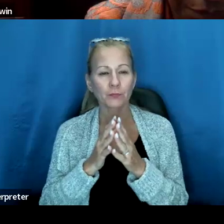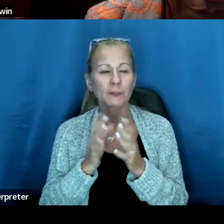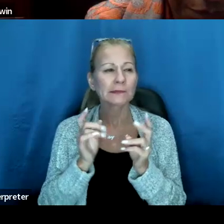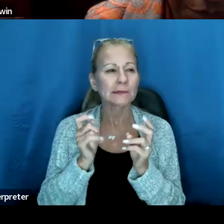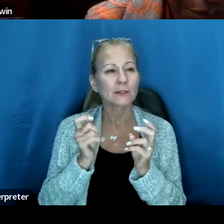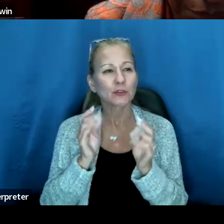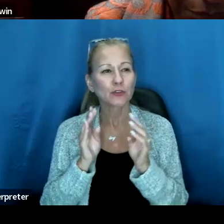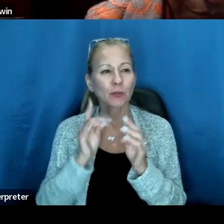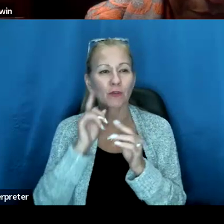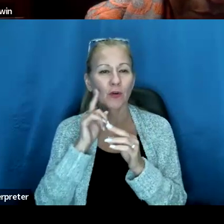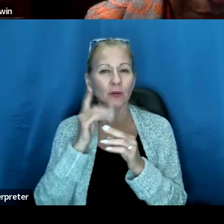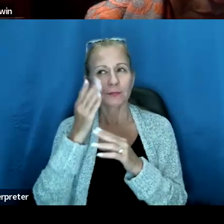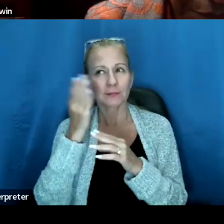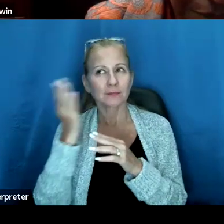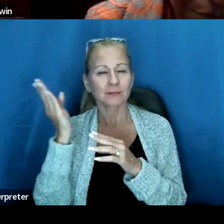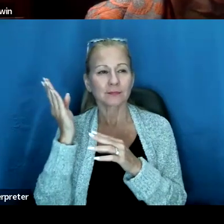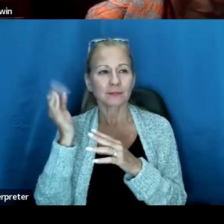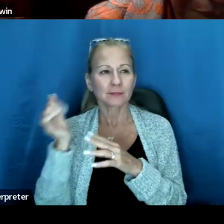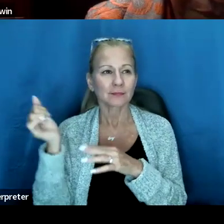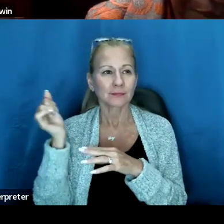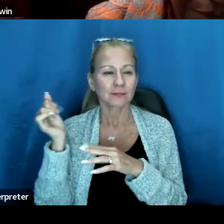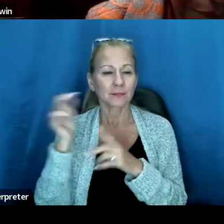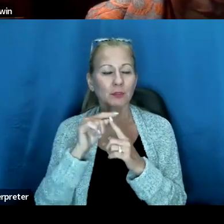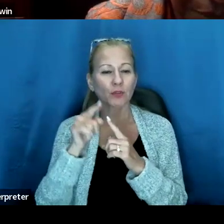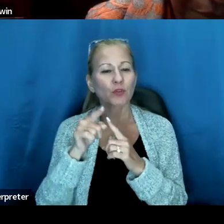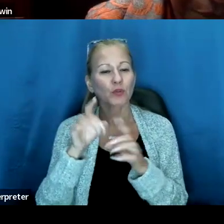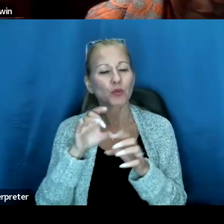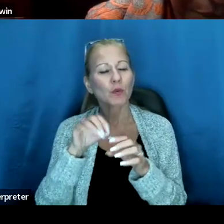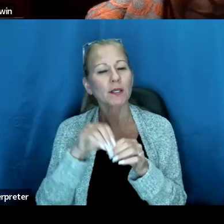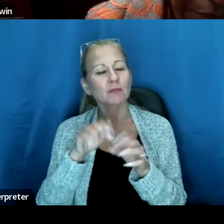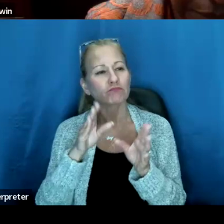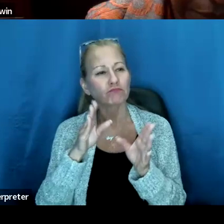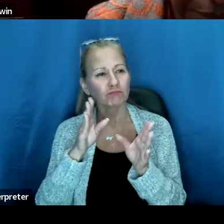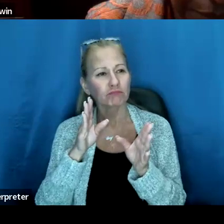trouble for the folks that be, but you're doing it in a